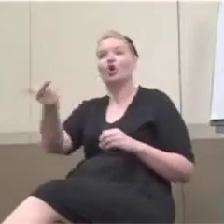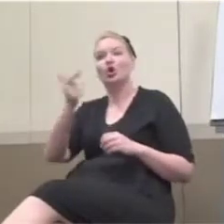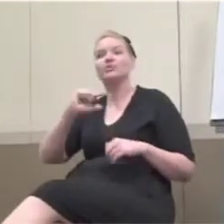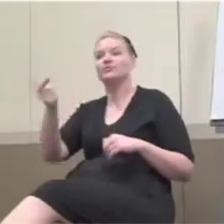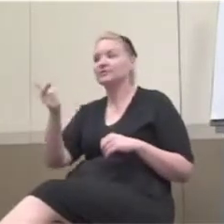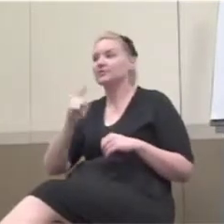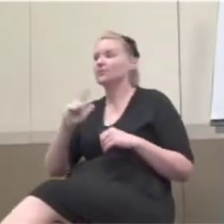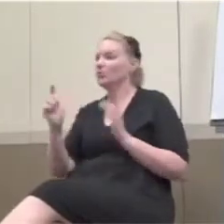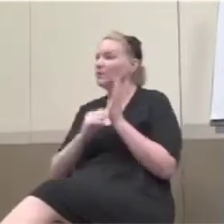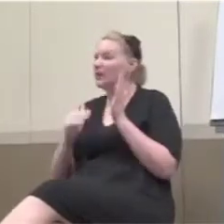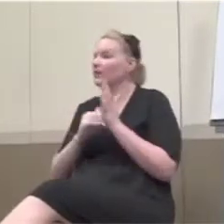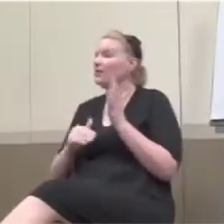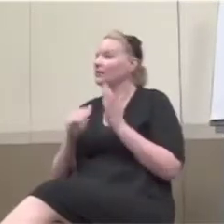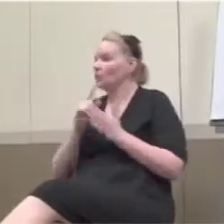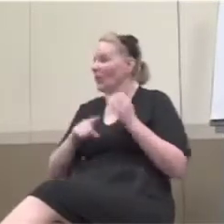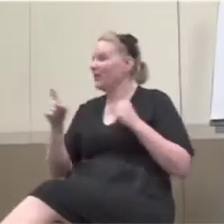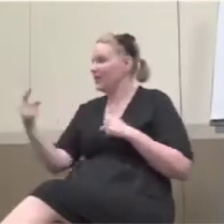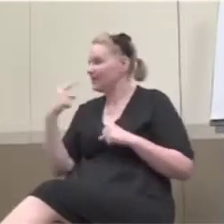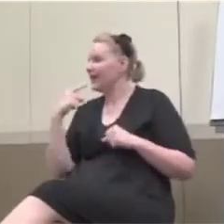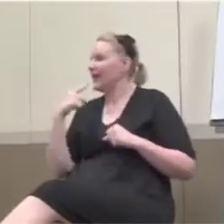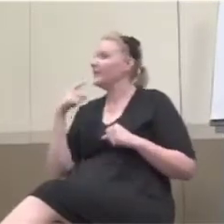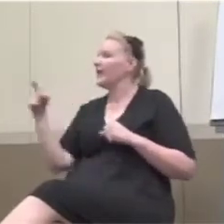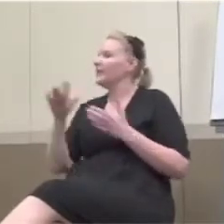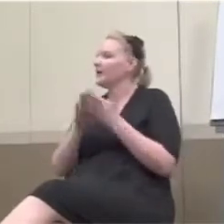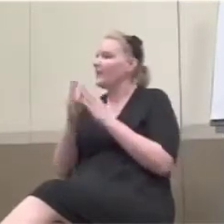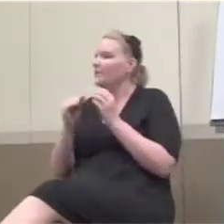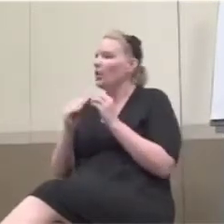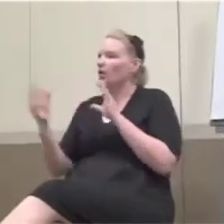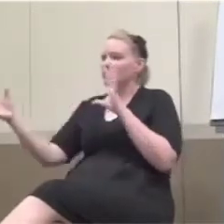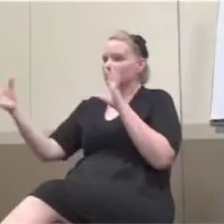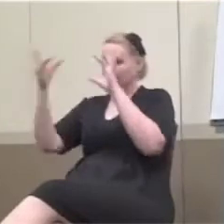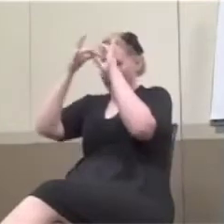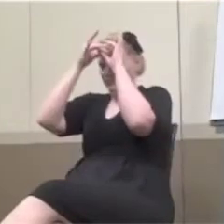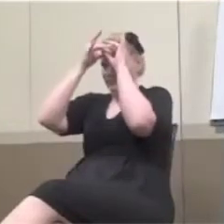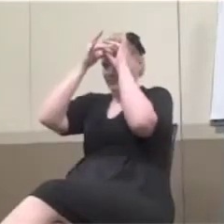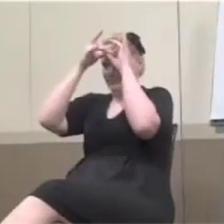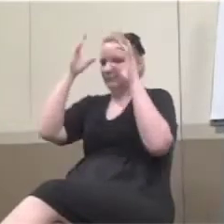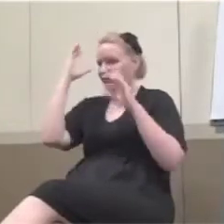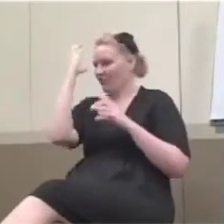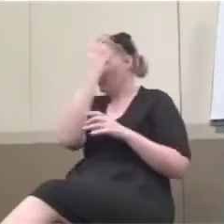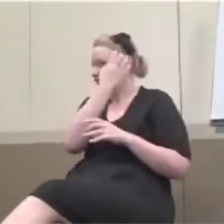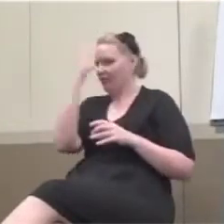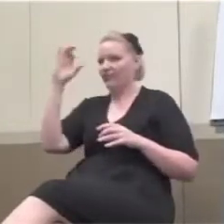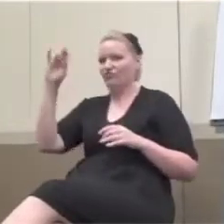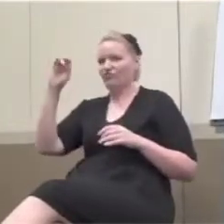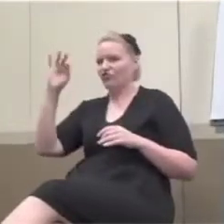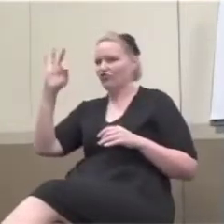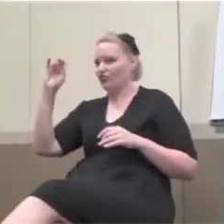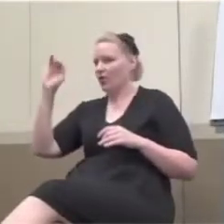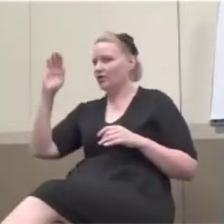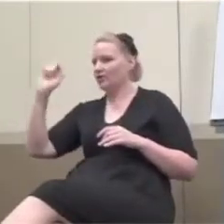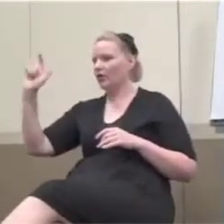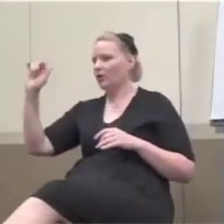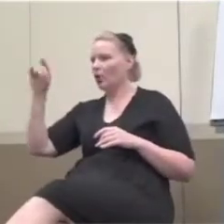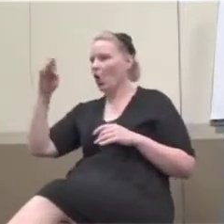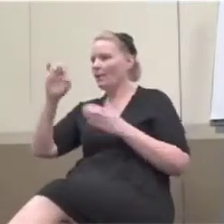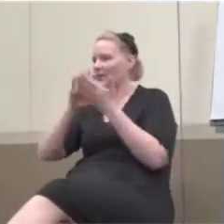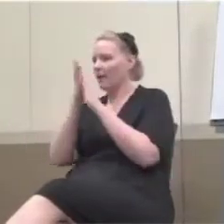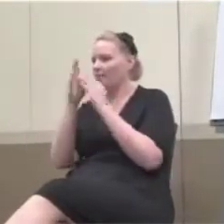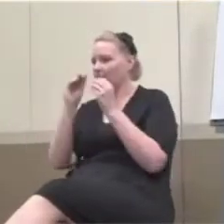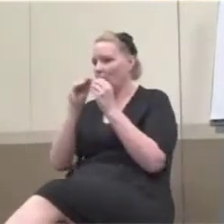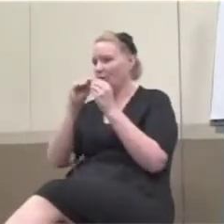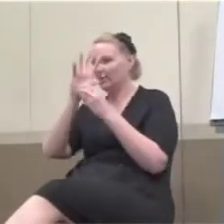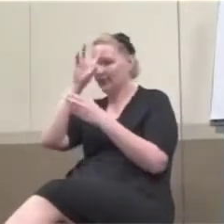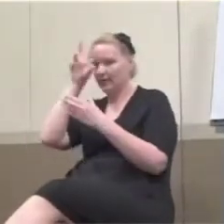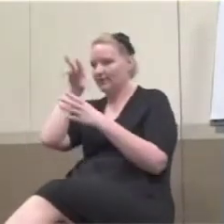saying what the other person was saying. That engages that prefrontal lobe where rational thought and higher reasoning comes into play, and